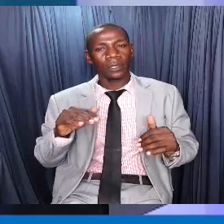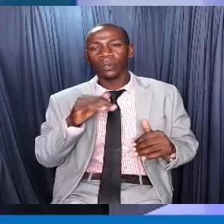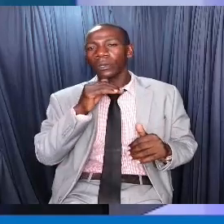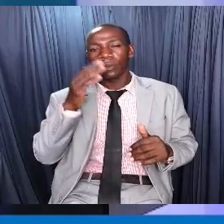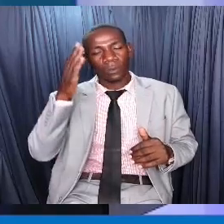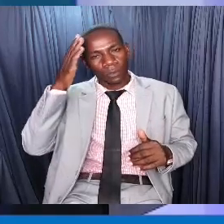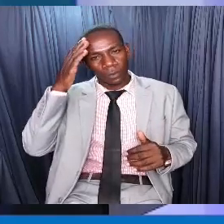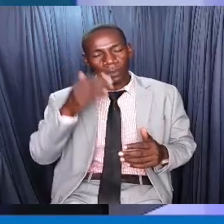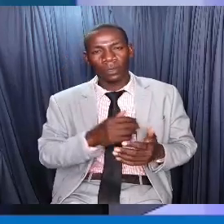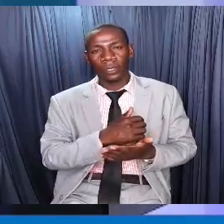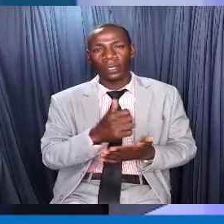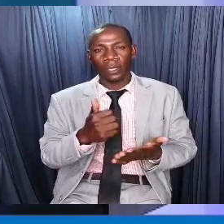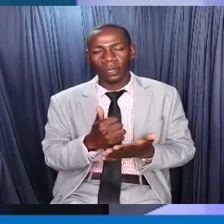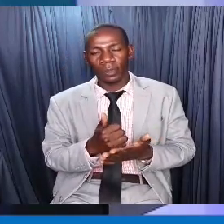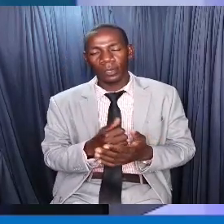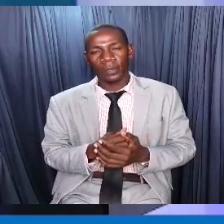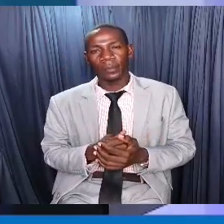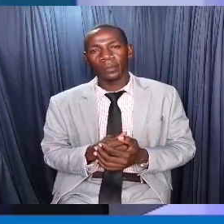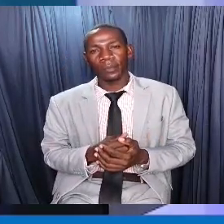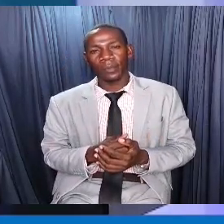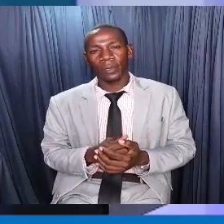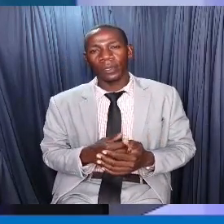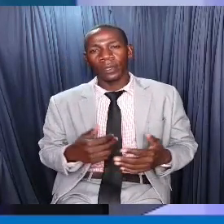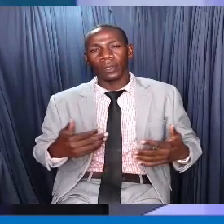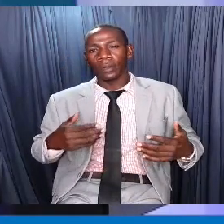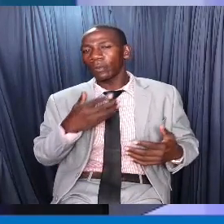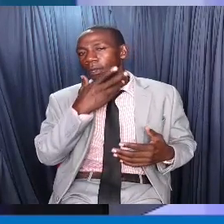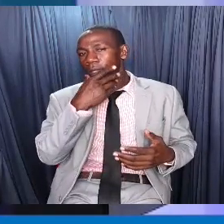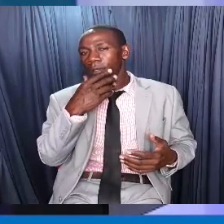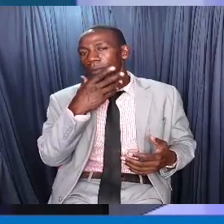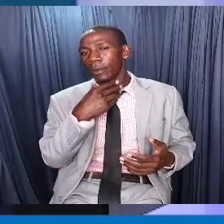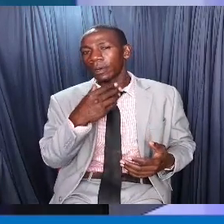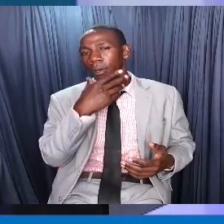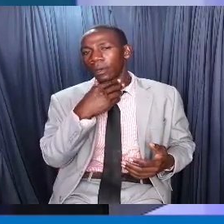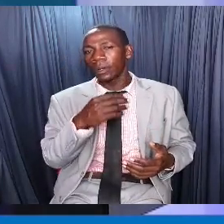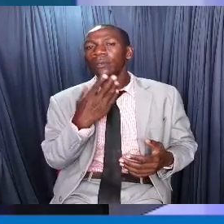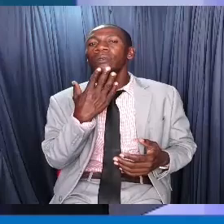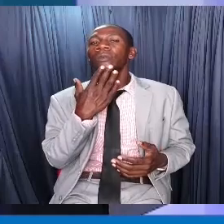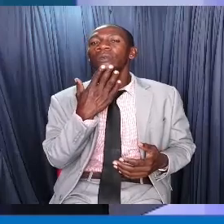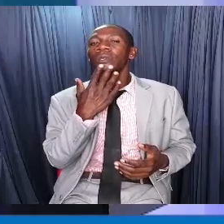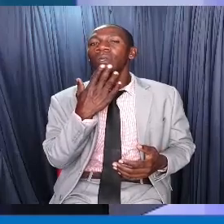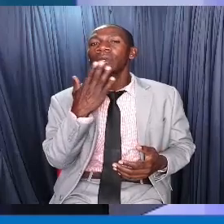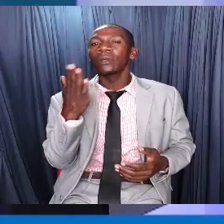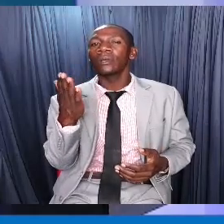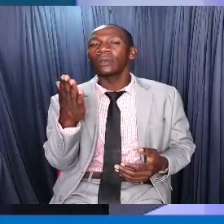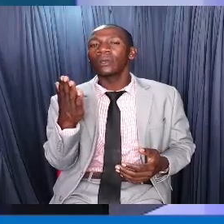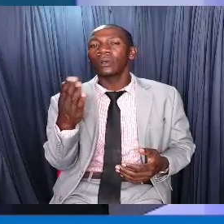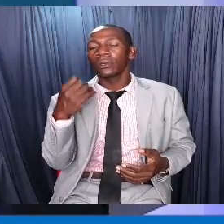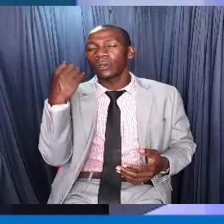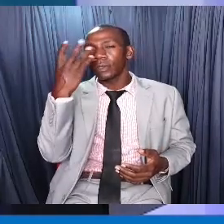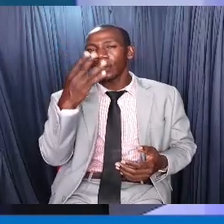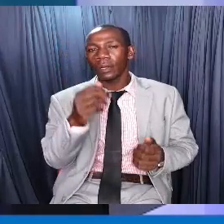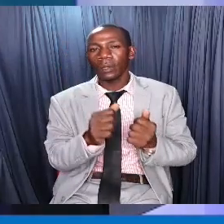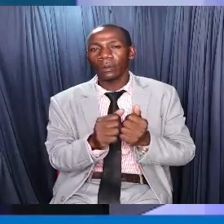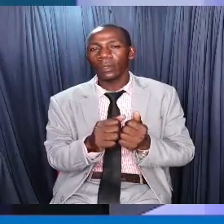he doesn't know. Bwana Yesu asifiwe sana. Amen. Ndio wale mafarisayo. That's why the Pharisee. Na wale Wayahudi wale. And the Jews. Walikuwa kishangazwa na Bwana